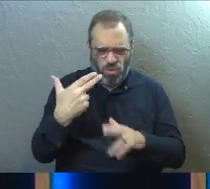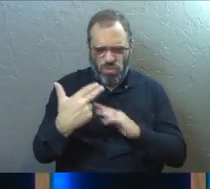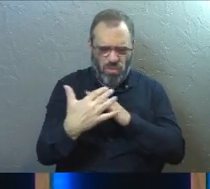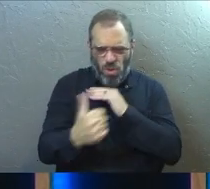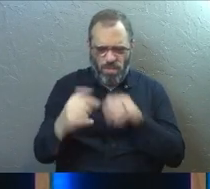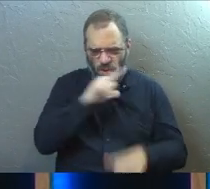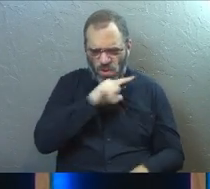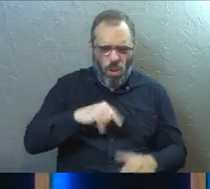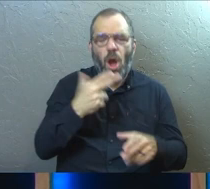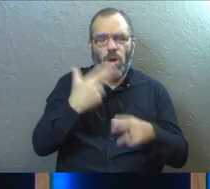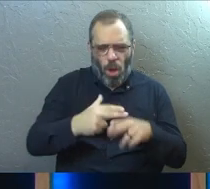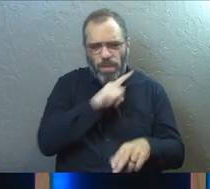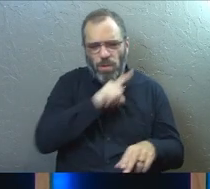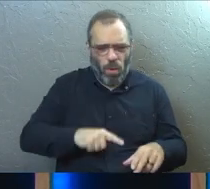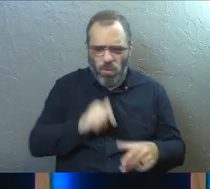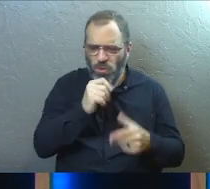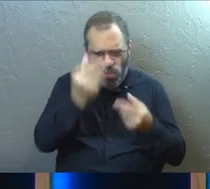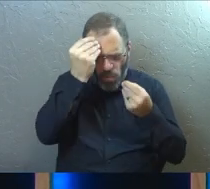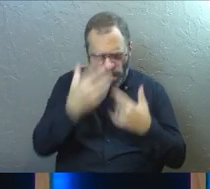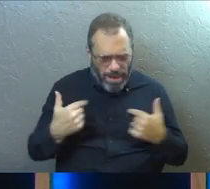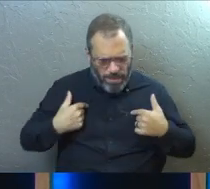me Lord, Lord, when you don't do what I say?